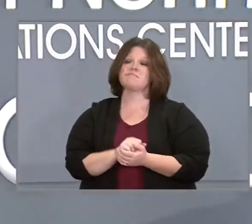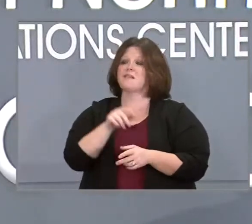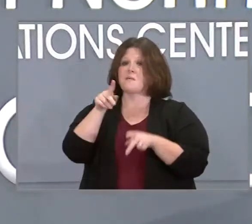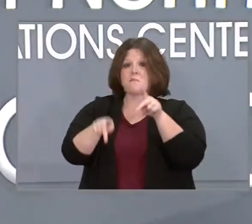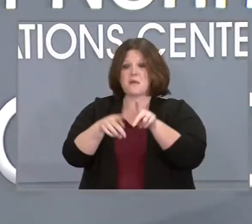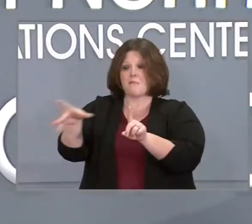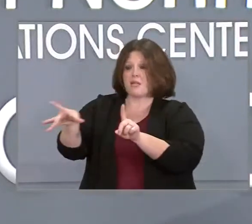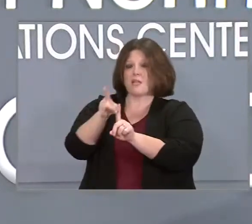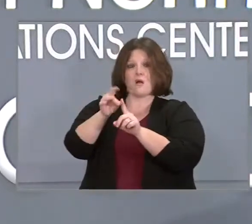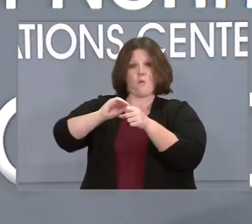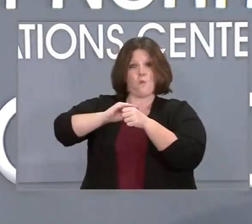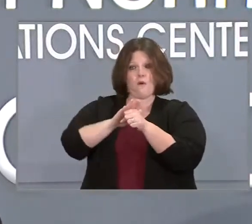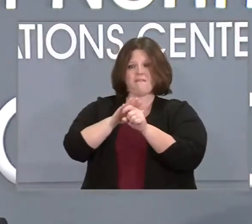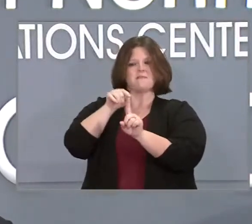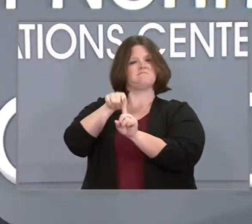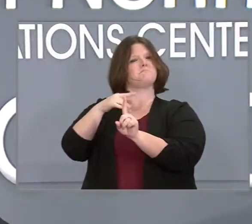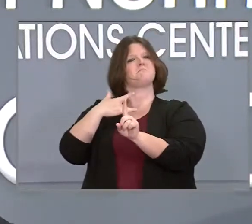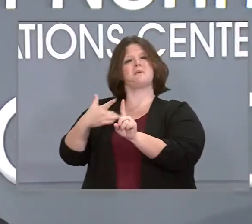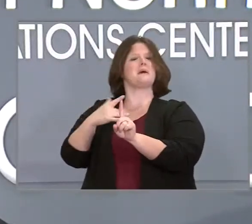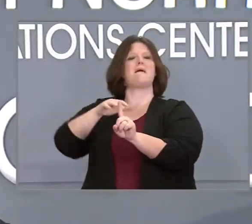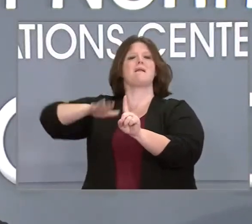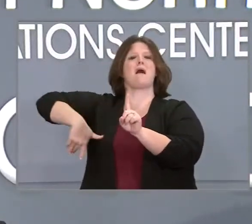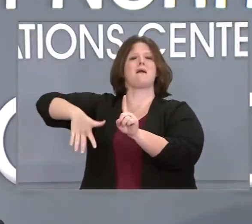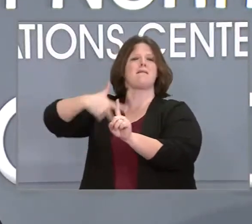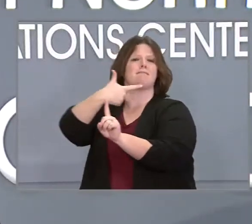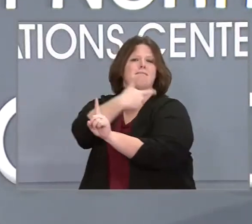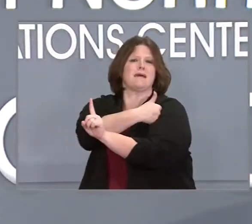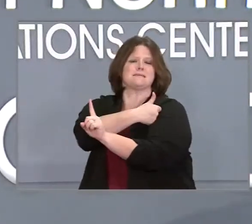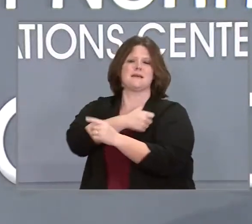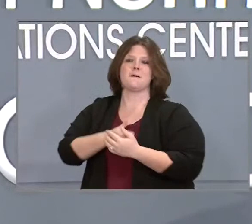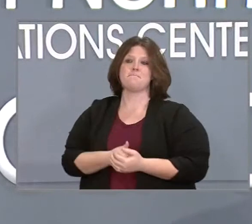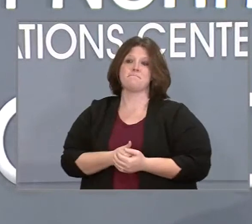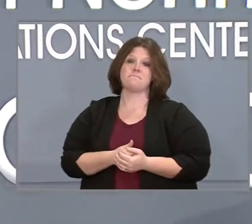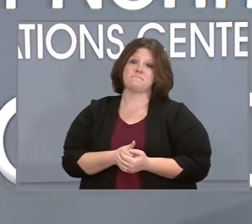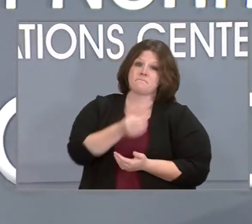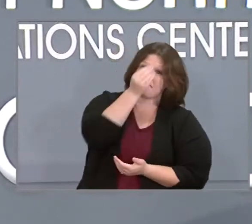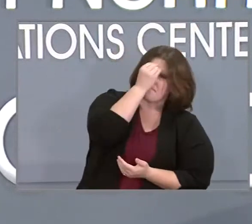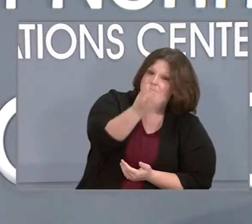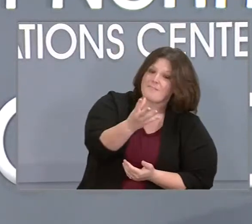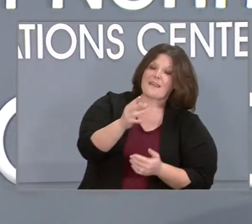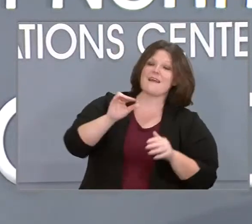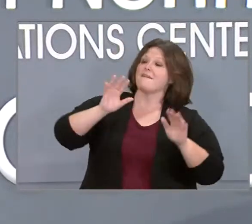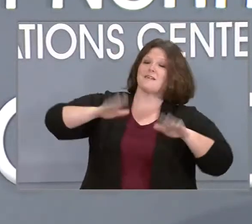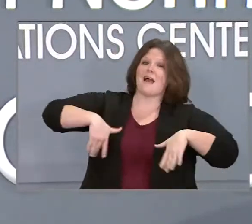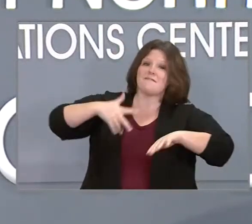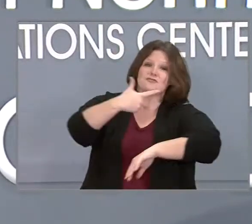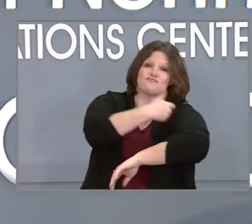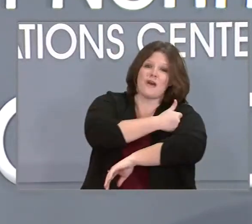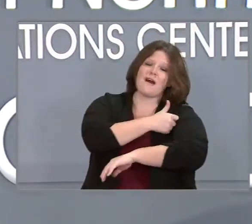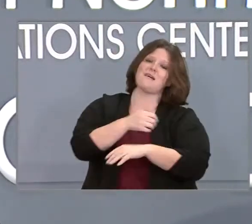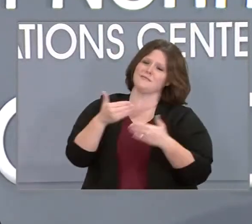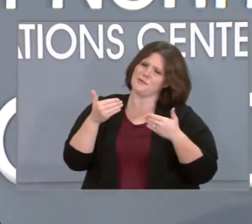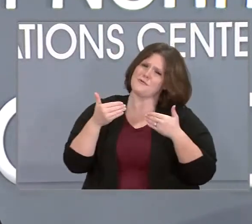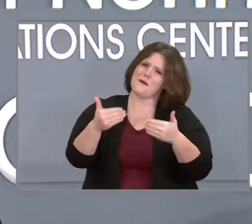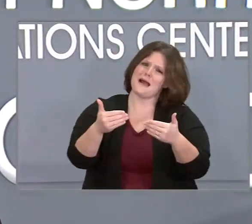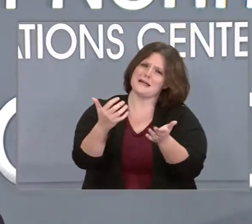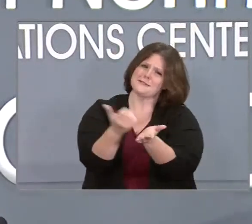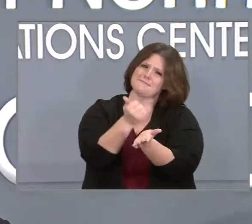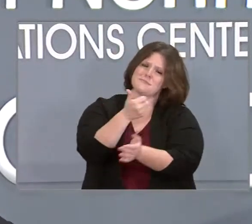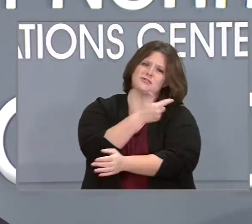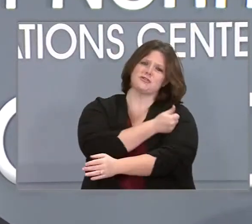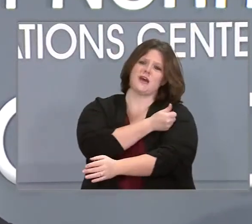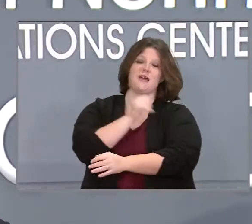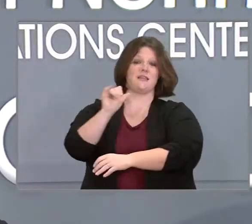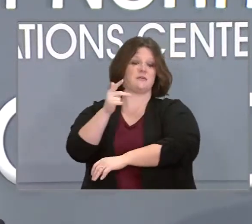people. Meanwhile, if you still haven't gotten your shot, the time is now. This vaccine is safe, effective, and